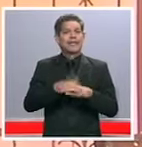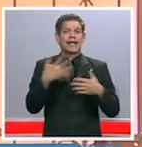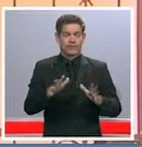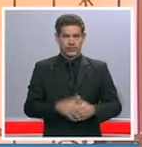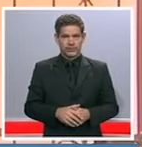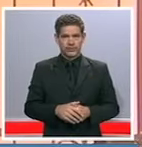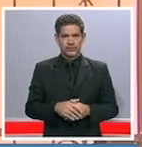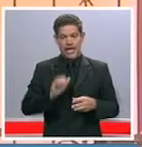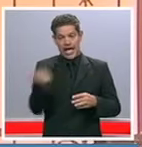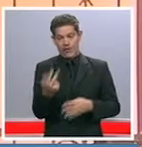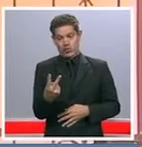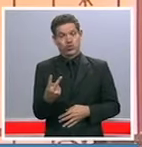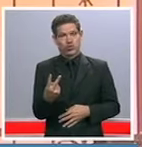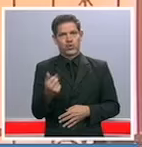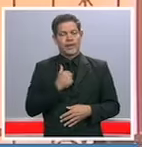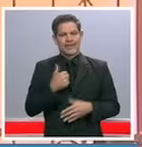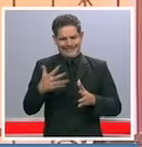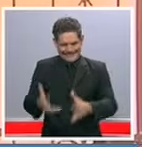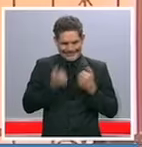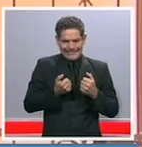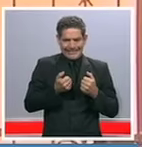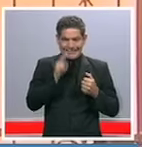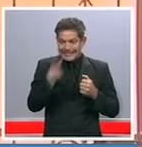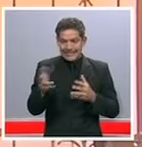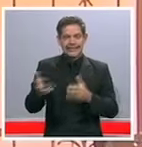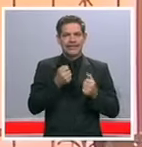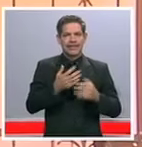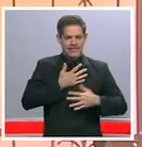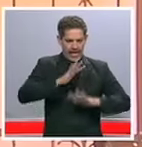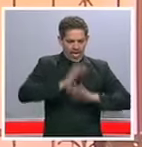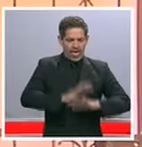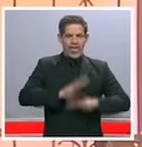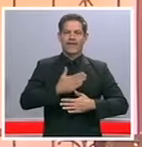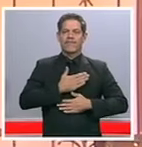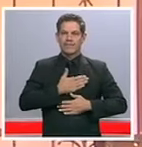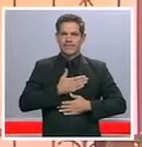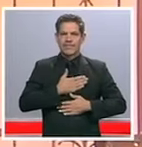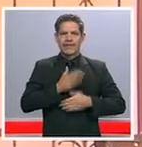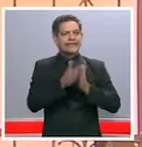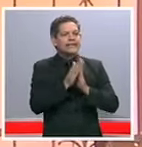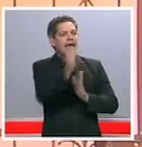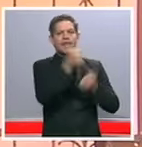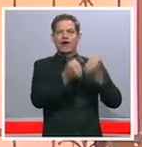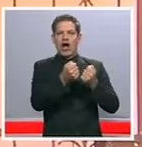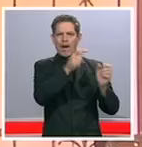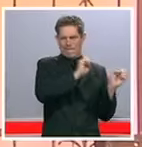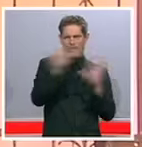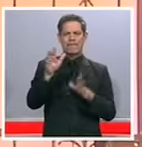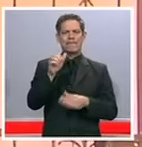We removed them from the car and tried to resuscitate them before asking for our neighbor's car to rush them to Kwadabeka